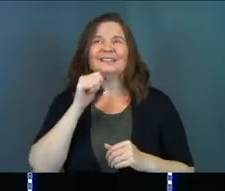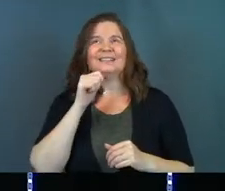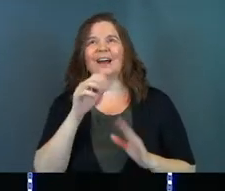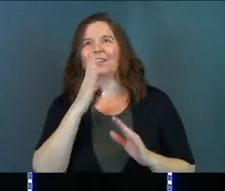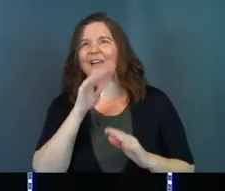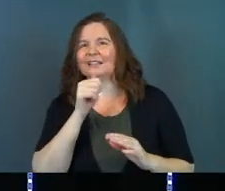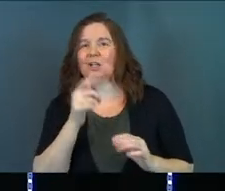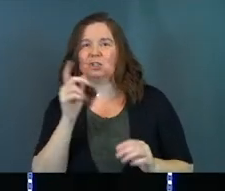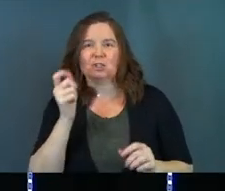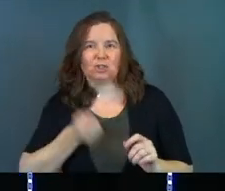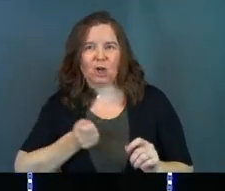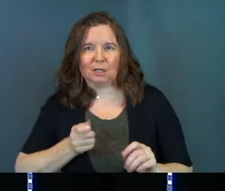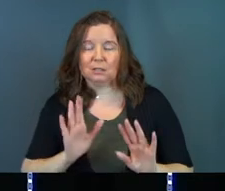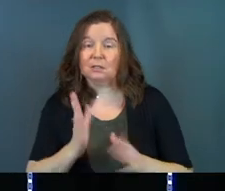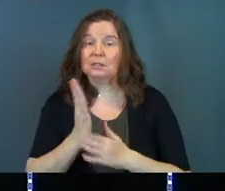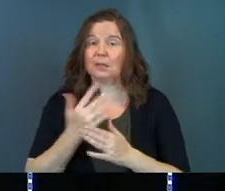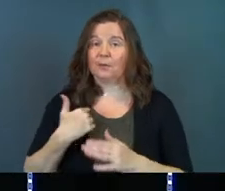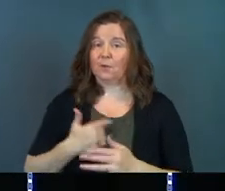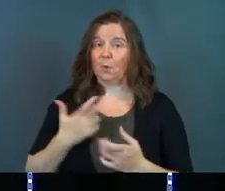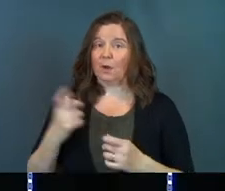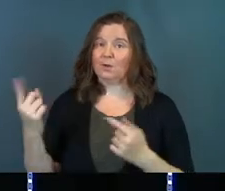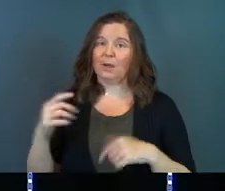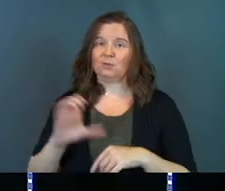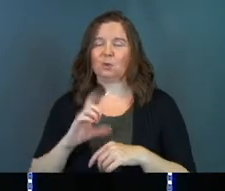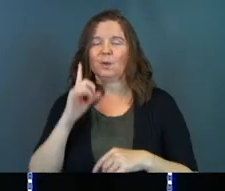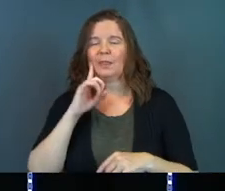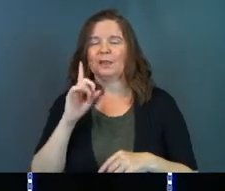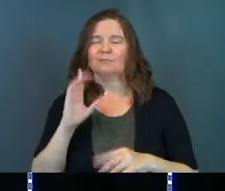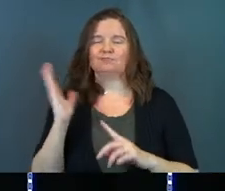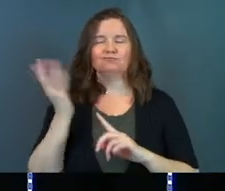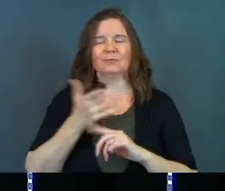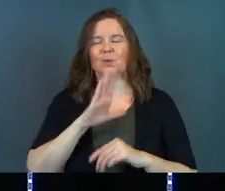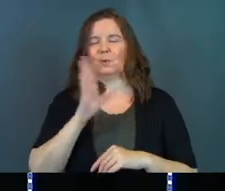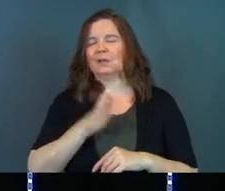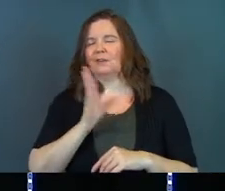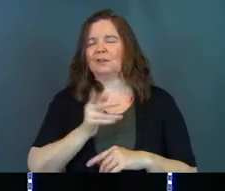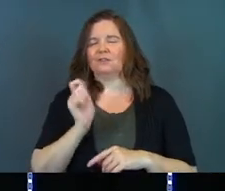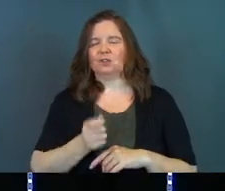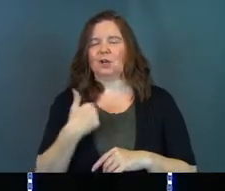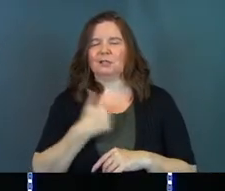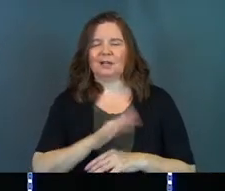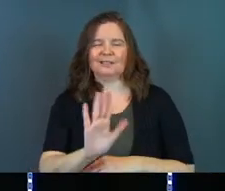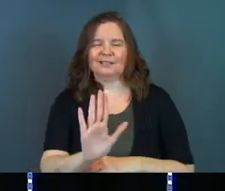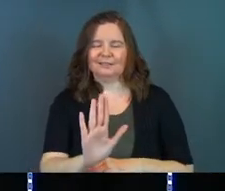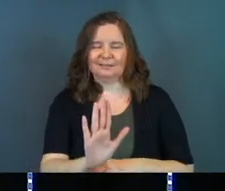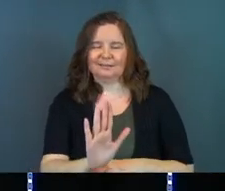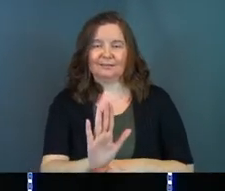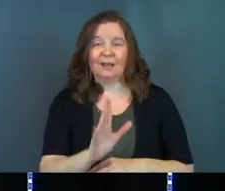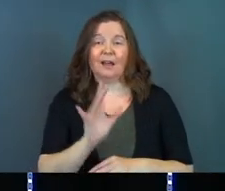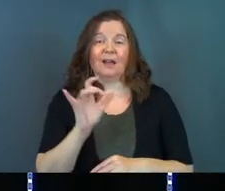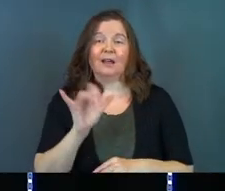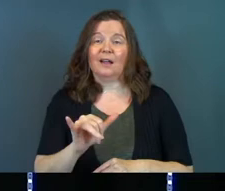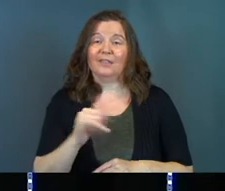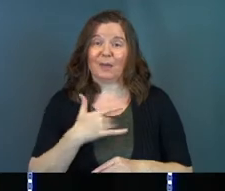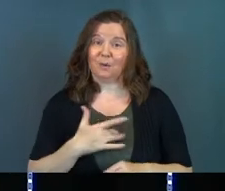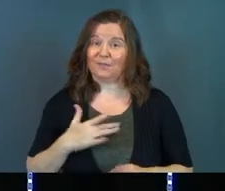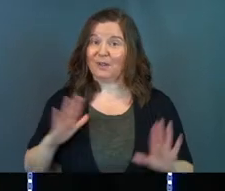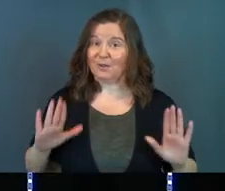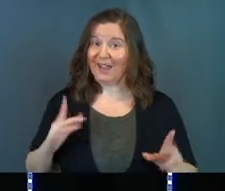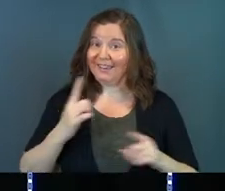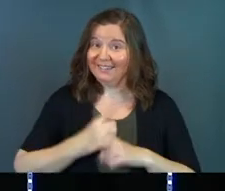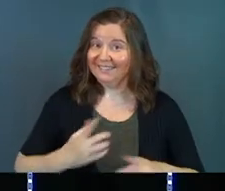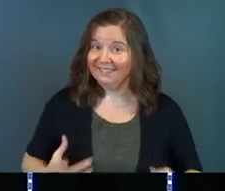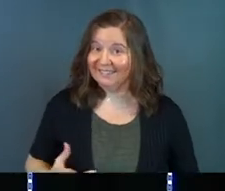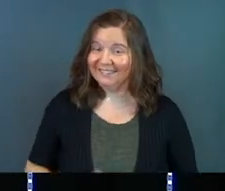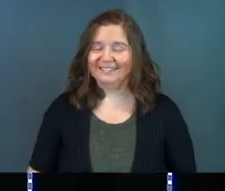not that God doesn't judge. Some of us would like to come to church and we would like to hear that God will never, ever judge. And that would feel great,